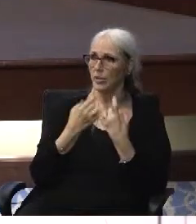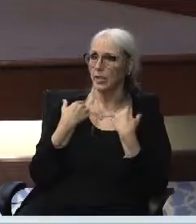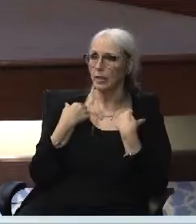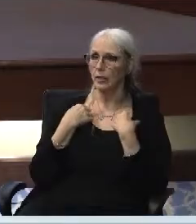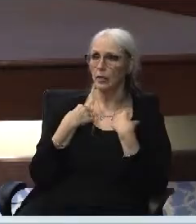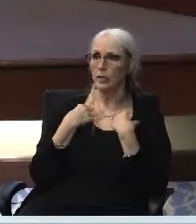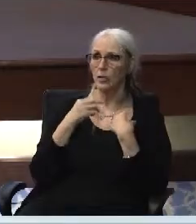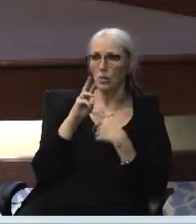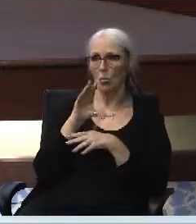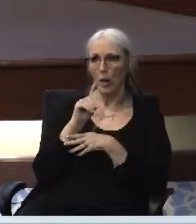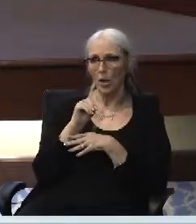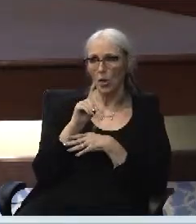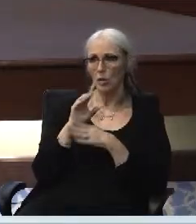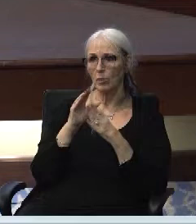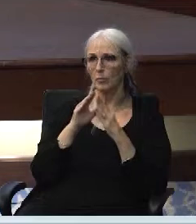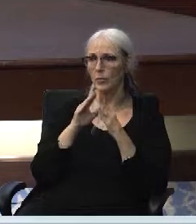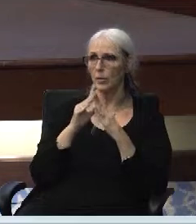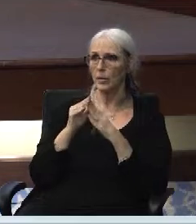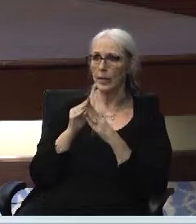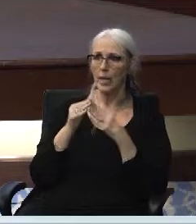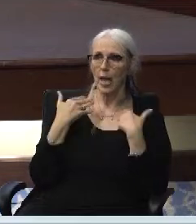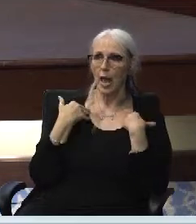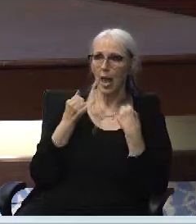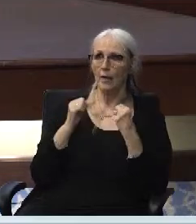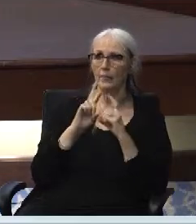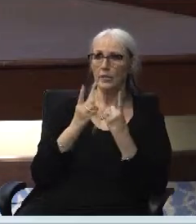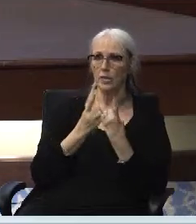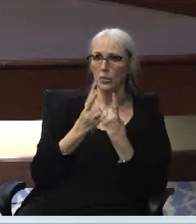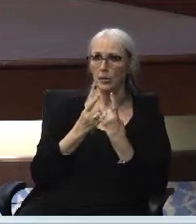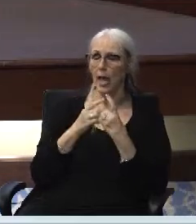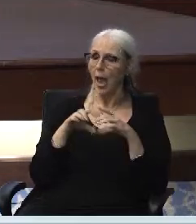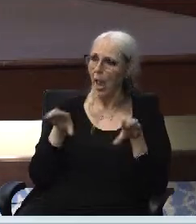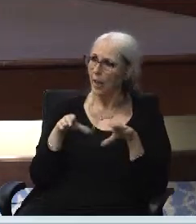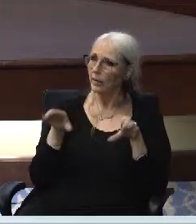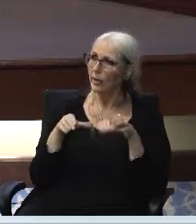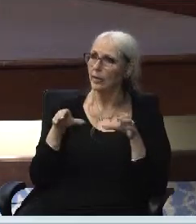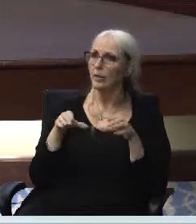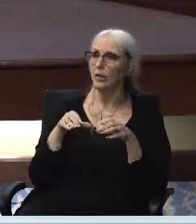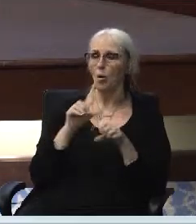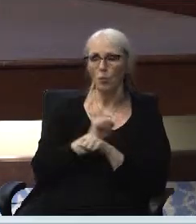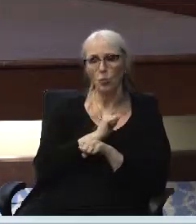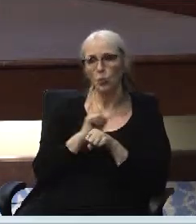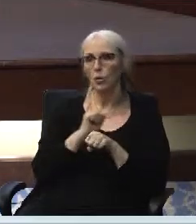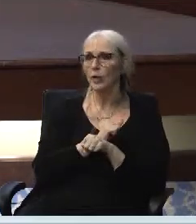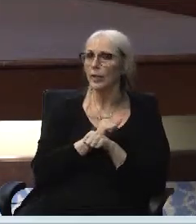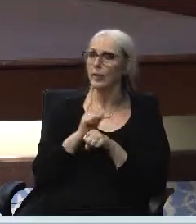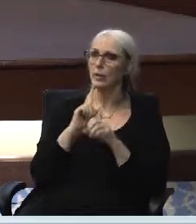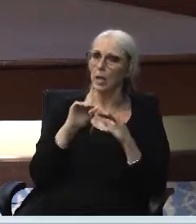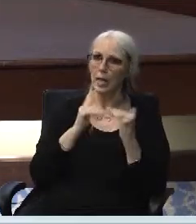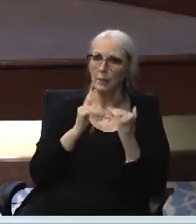at the Waco-McLennan County Health District has been actively monitoring the spread of COVID-19 in the community.